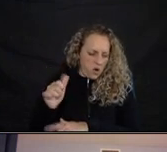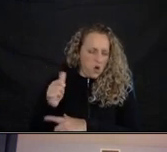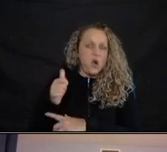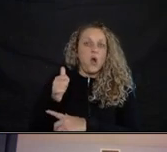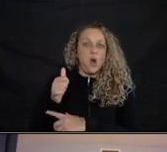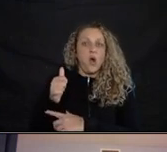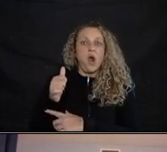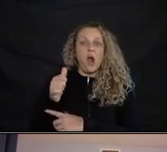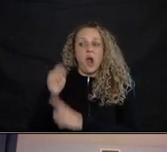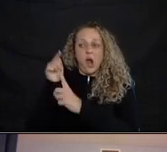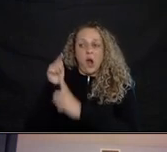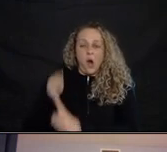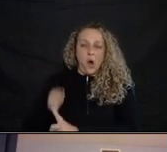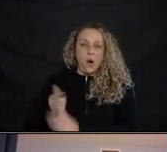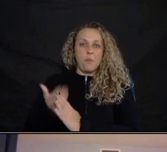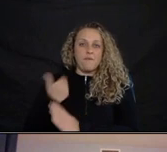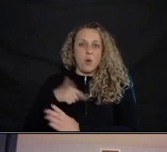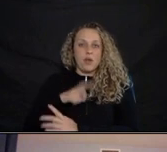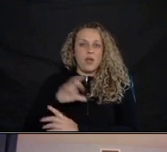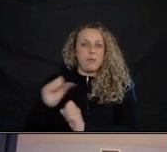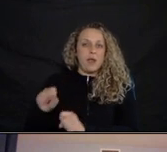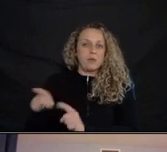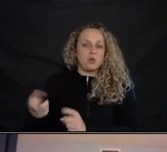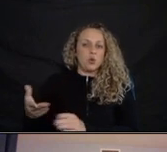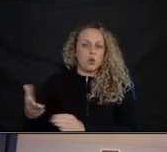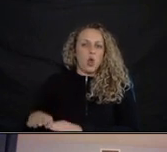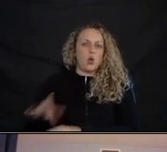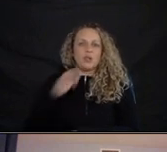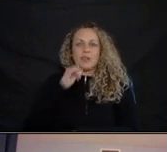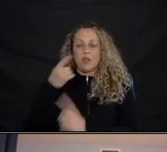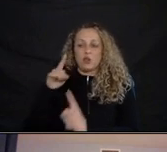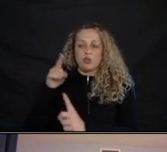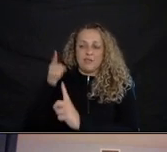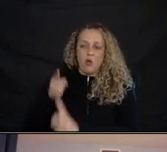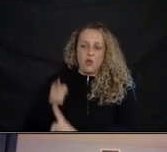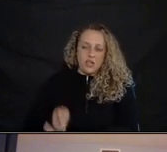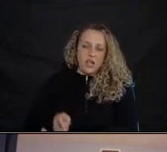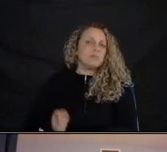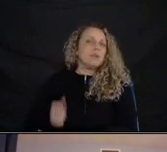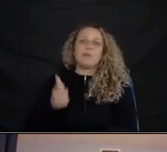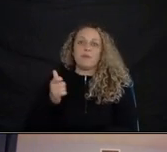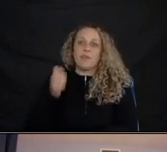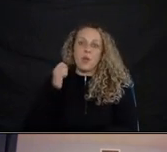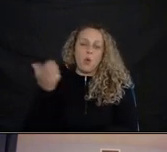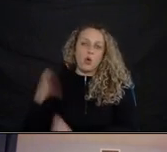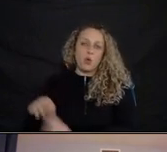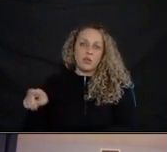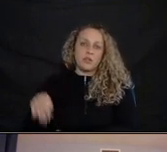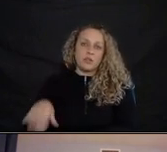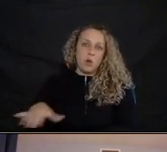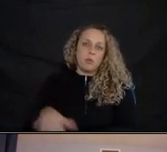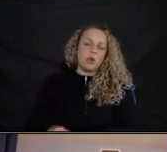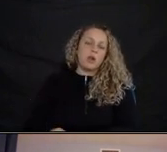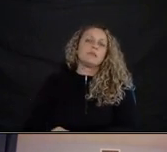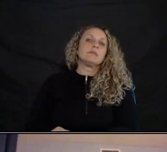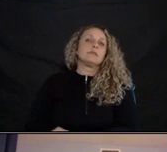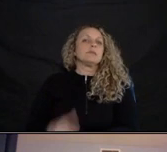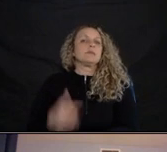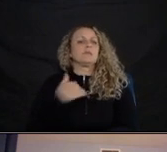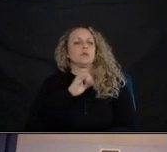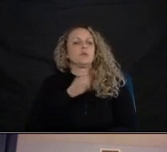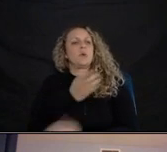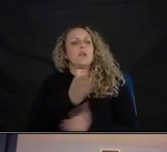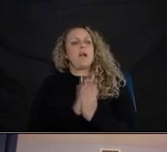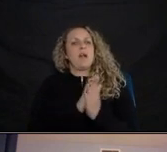10 items before they'll be able to close. And if they don't achieve all of those items, they won't close on this property, where we're only asking